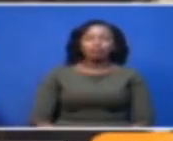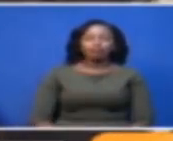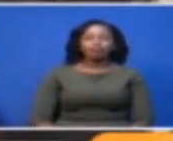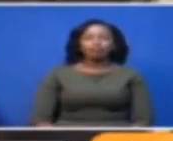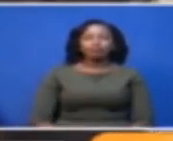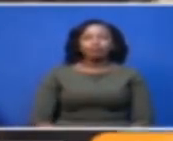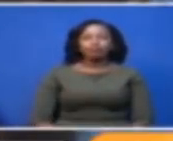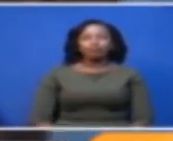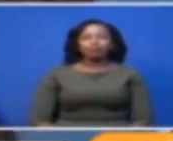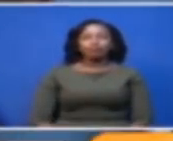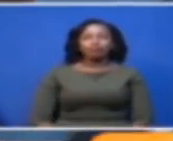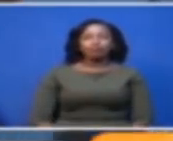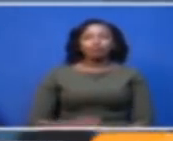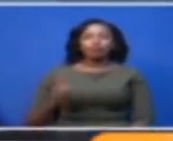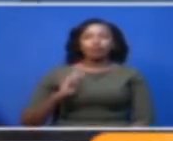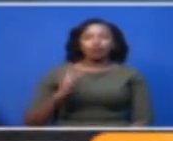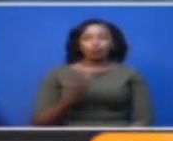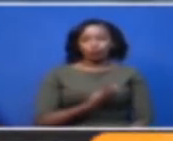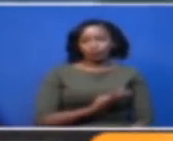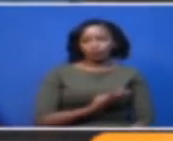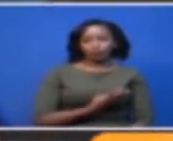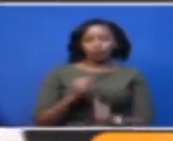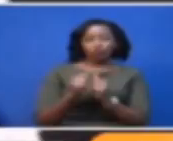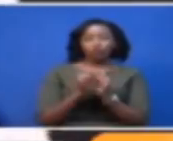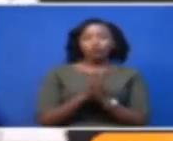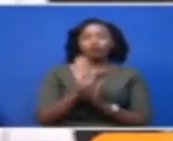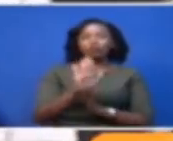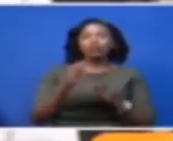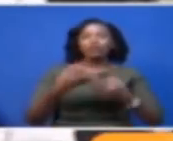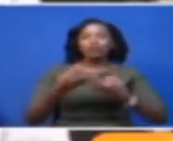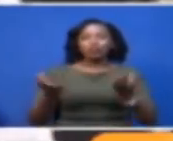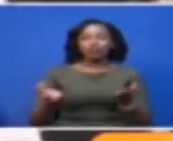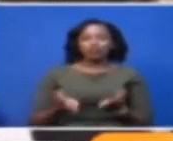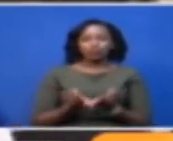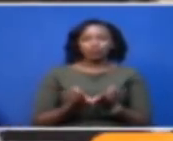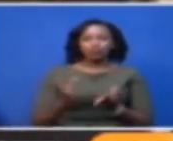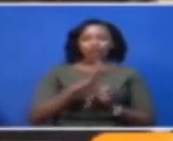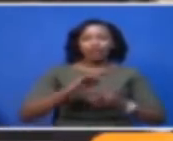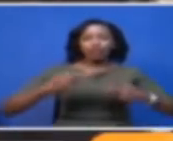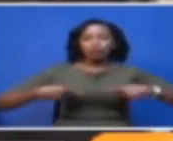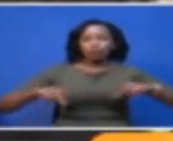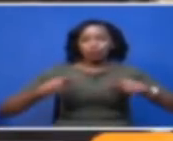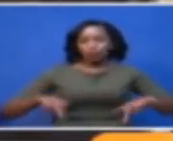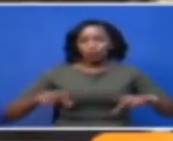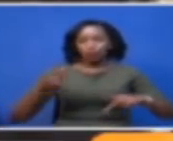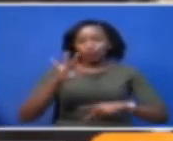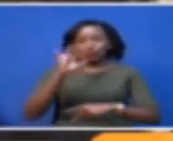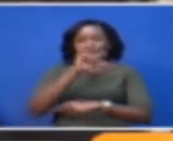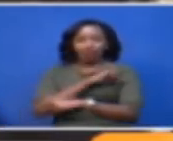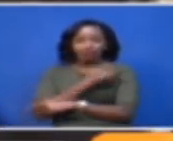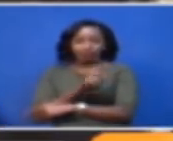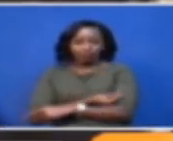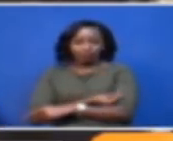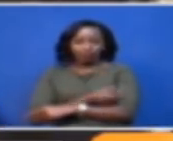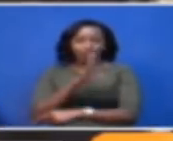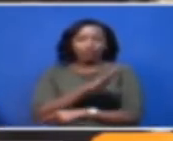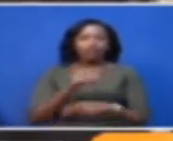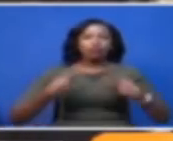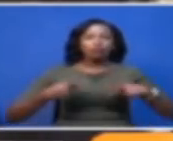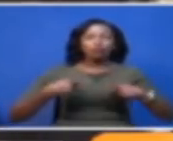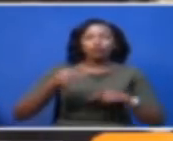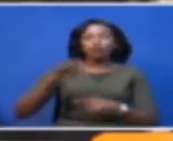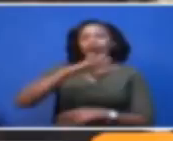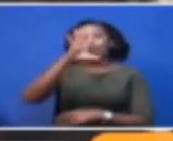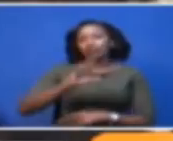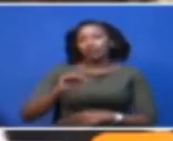want to condole with his family, with the people of Ghana, the people of Africa and the